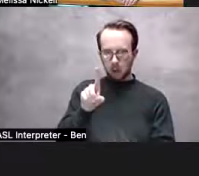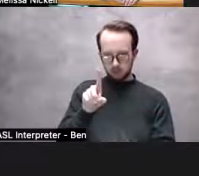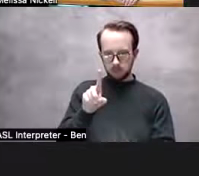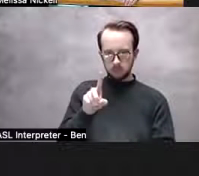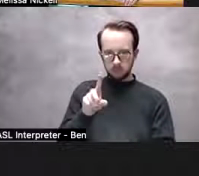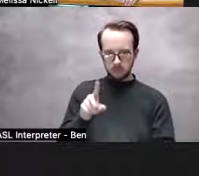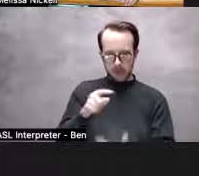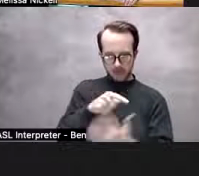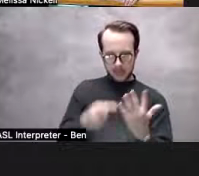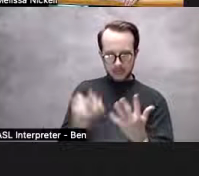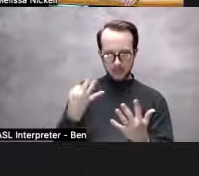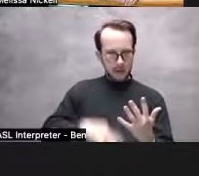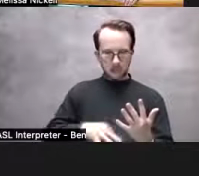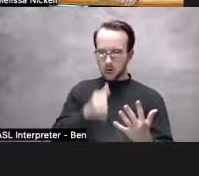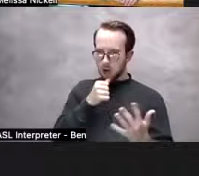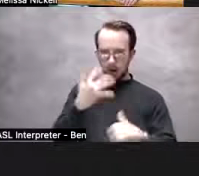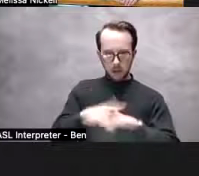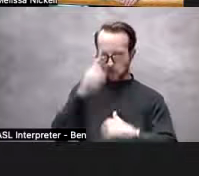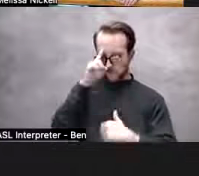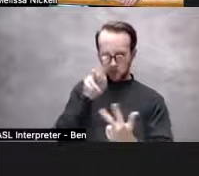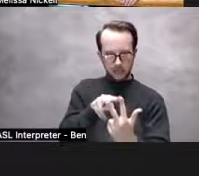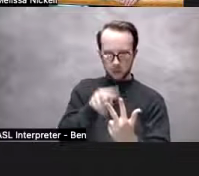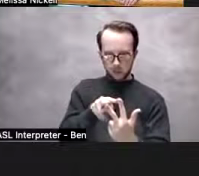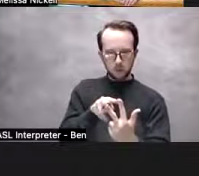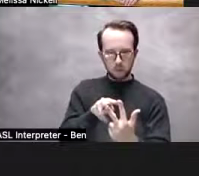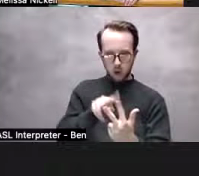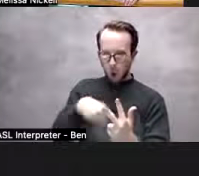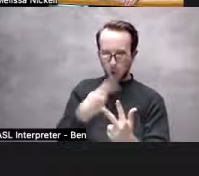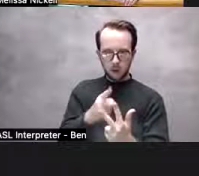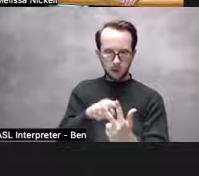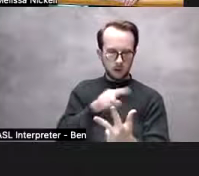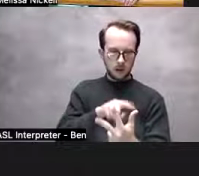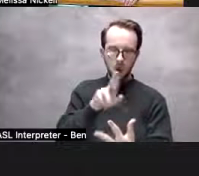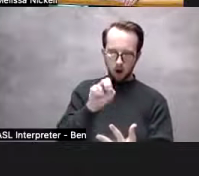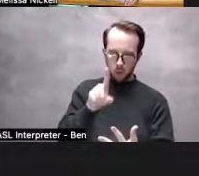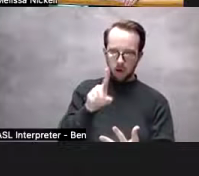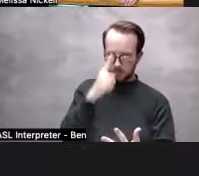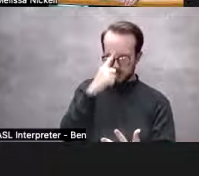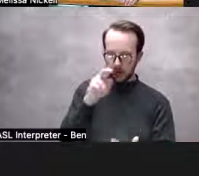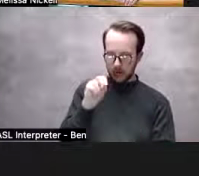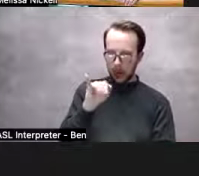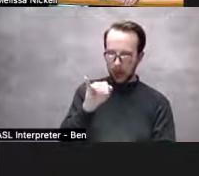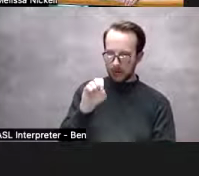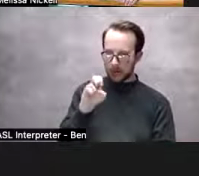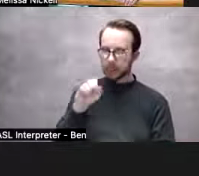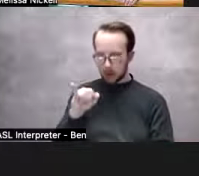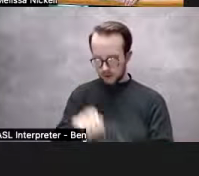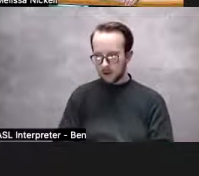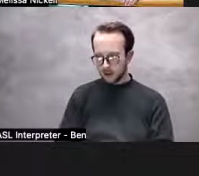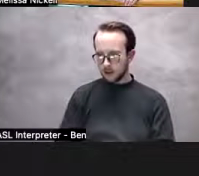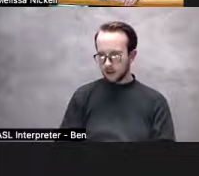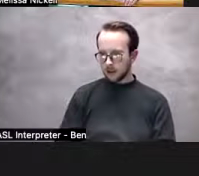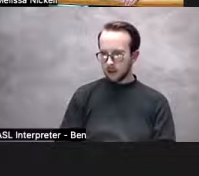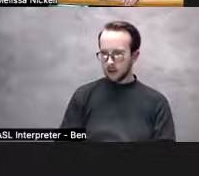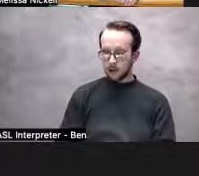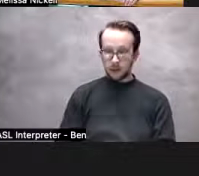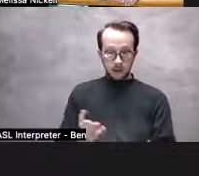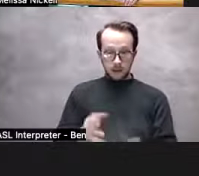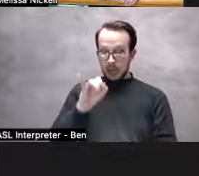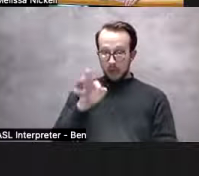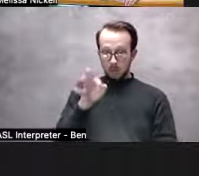are not available through R21s or the R03s. And then finally, what about if you're at an institution that